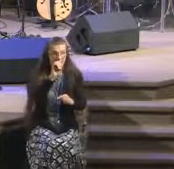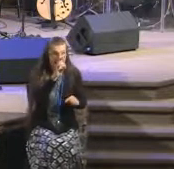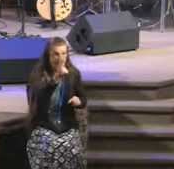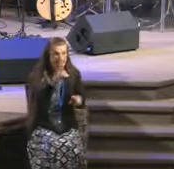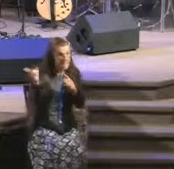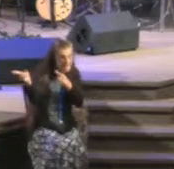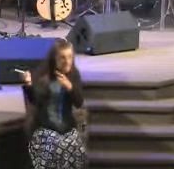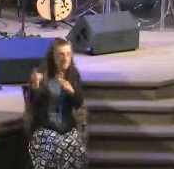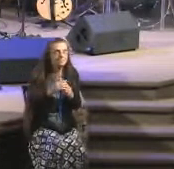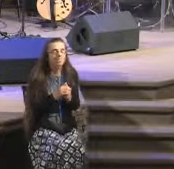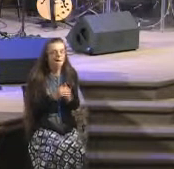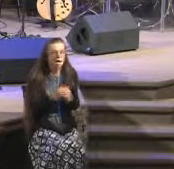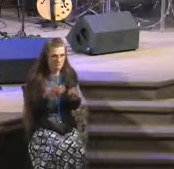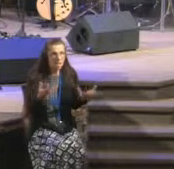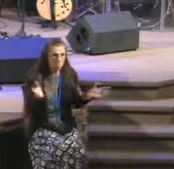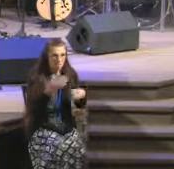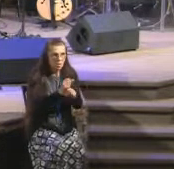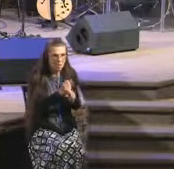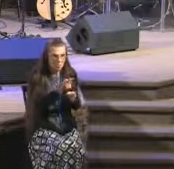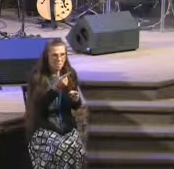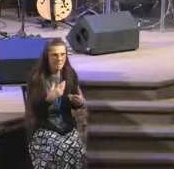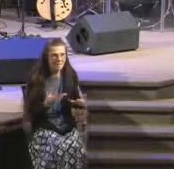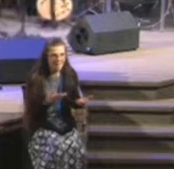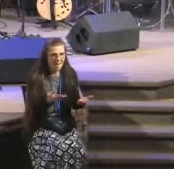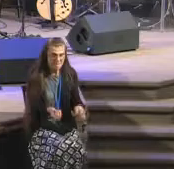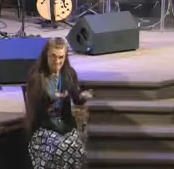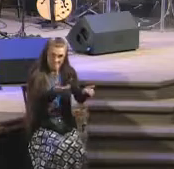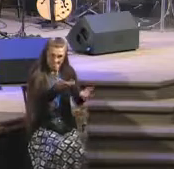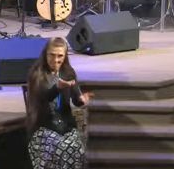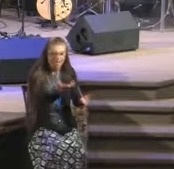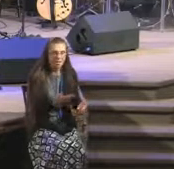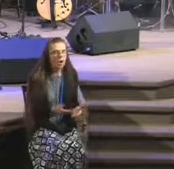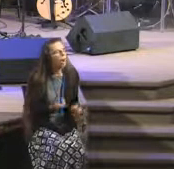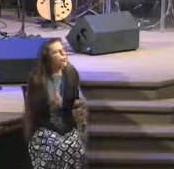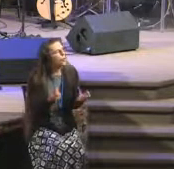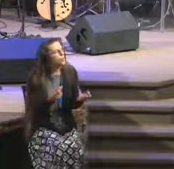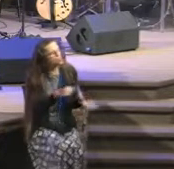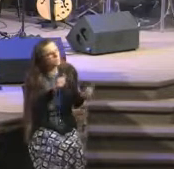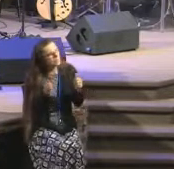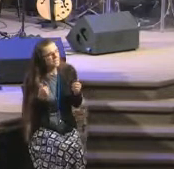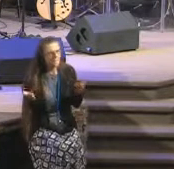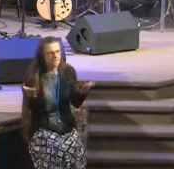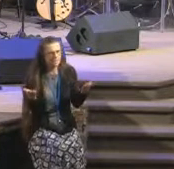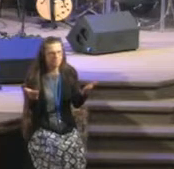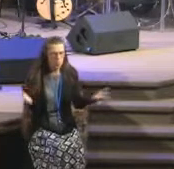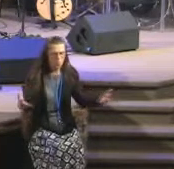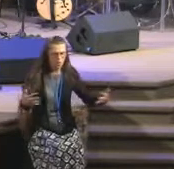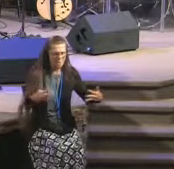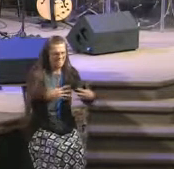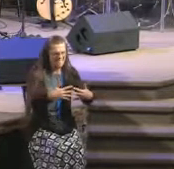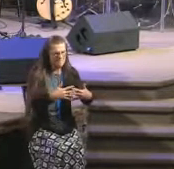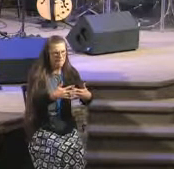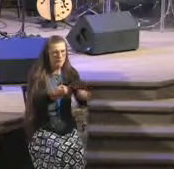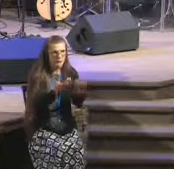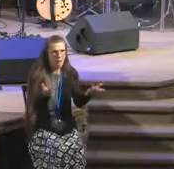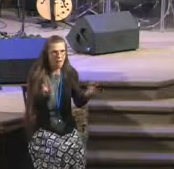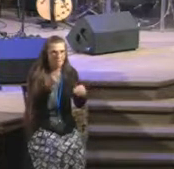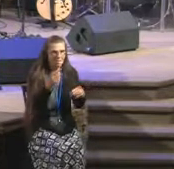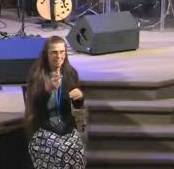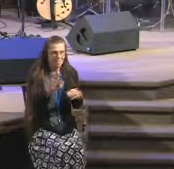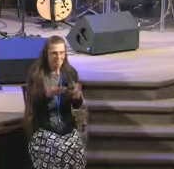make that available to you. But we're also going to do something else, as we're kind of combining a lot of things on that